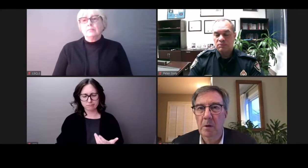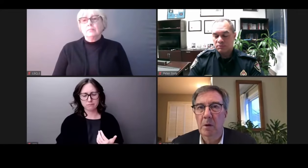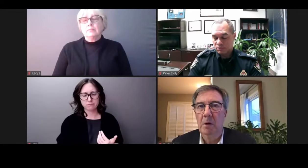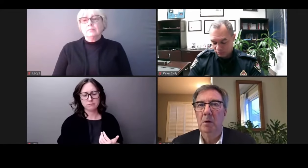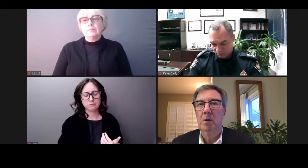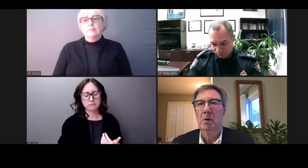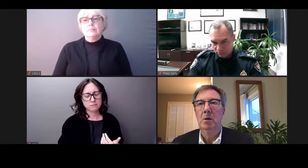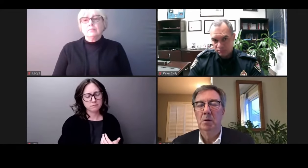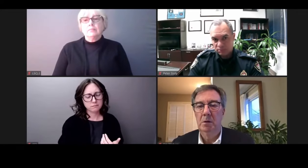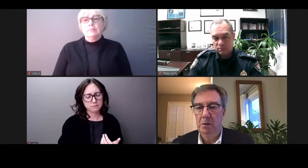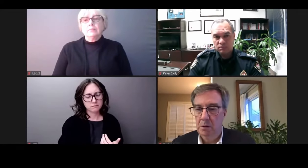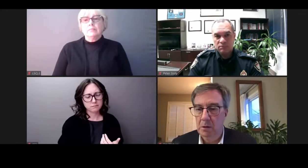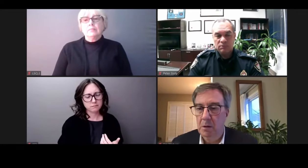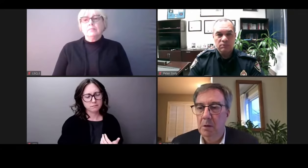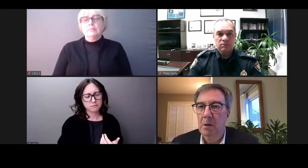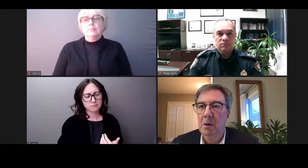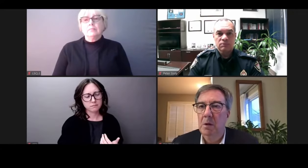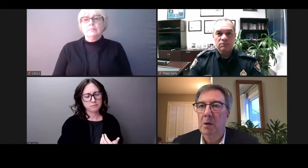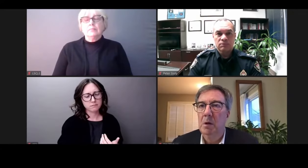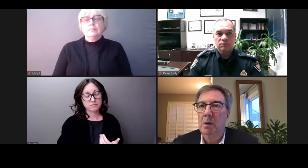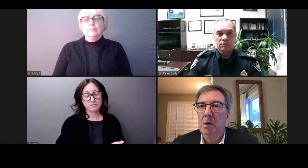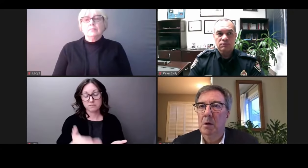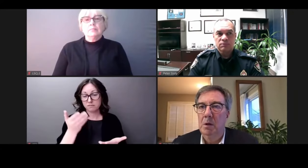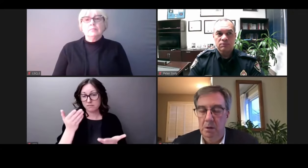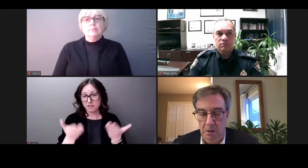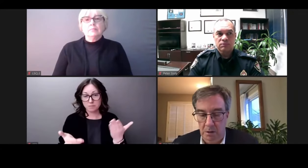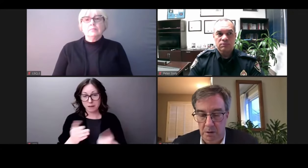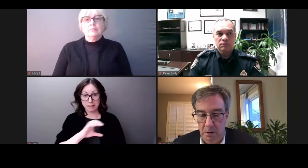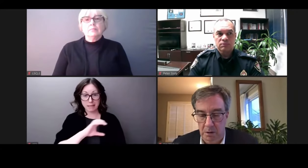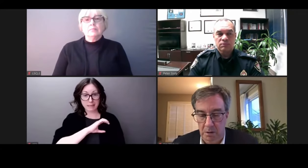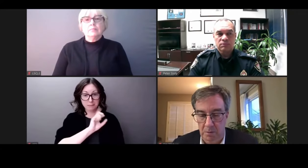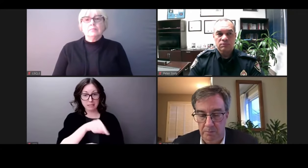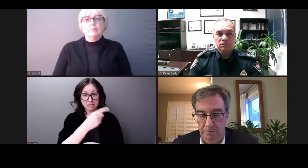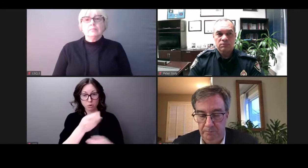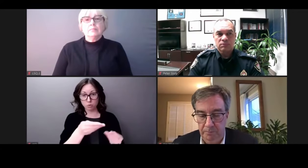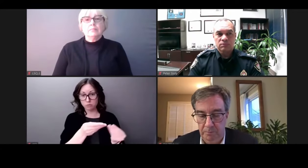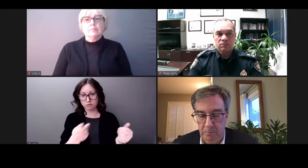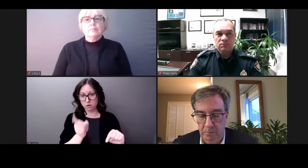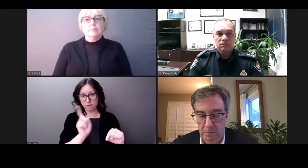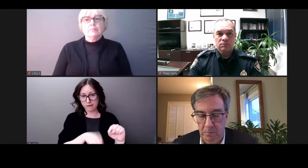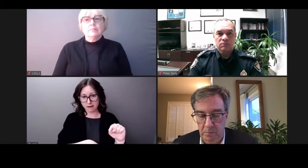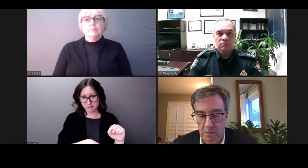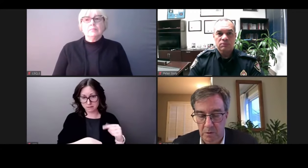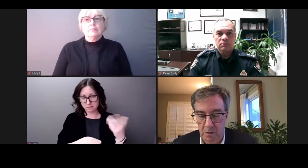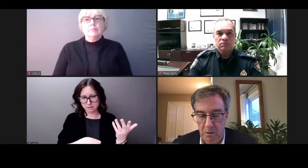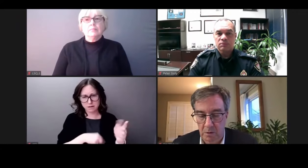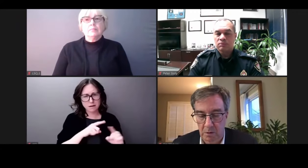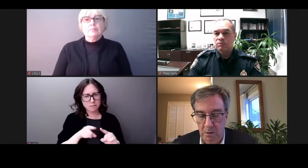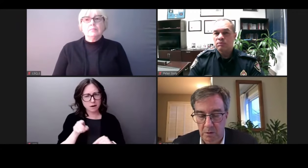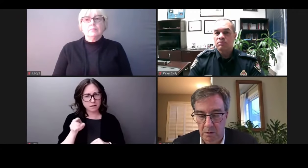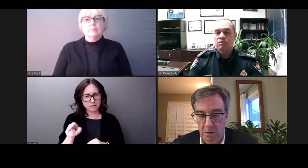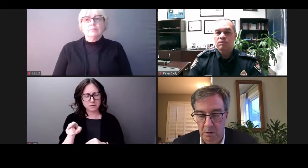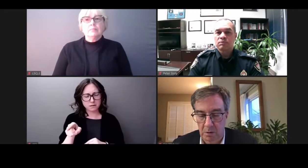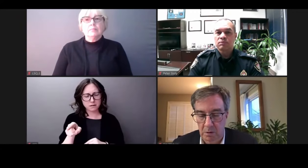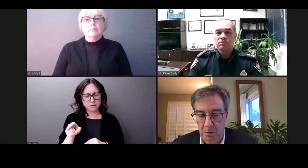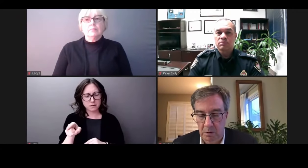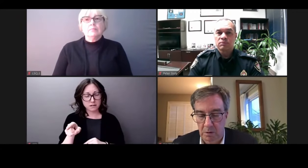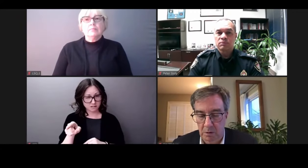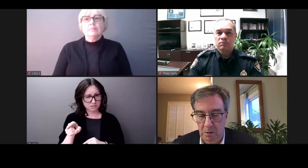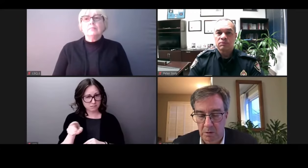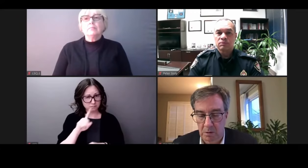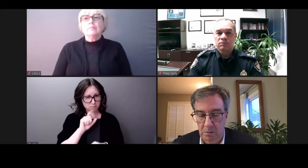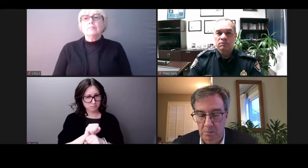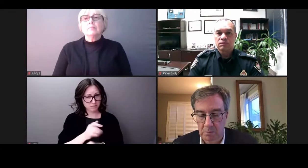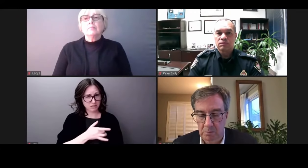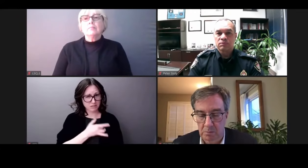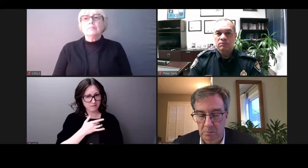that this may not be resolved with a policing solution. Are you asked, do you believe that the Prime